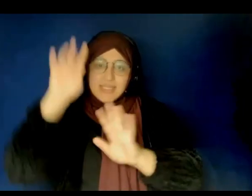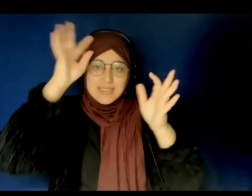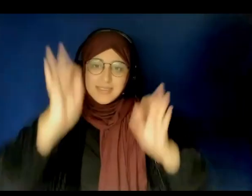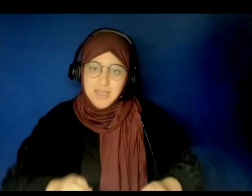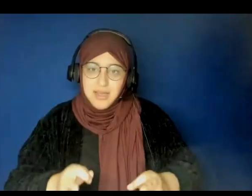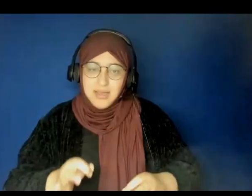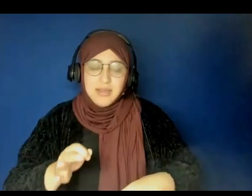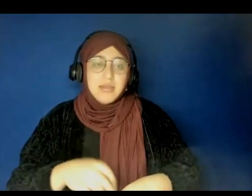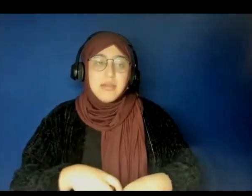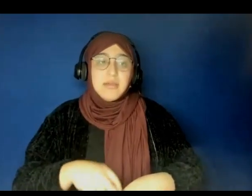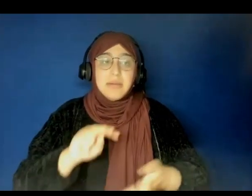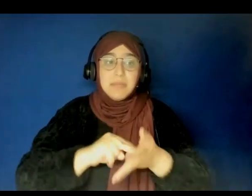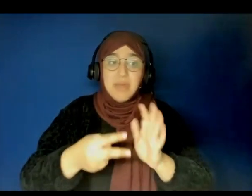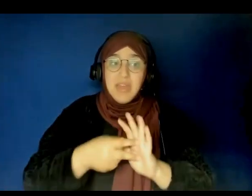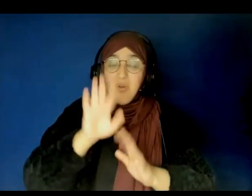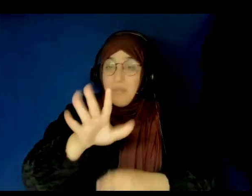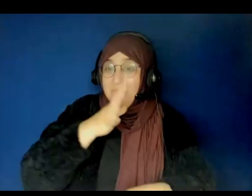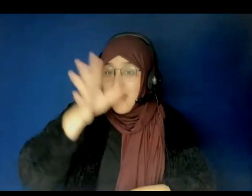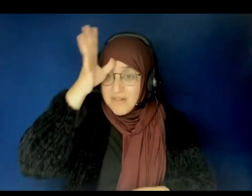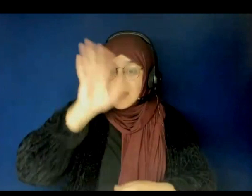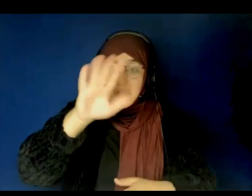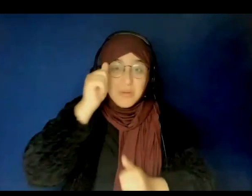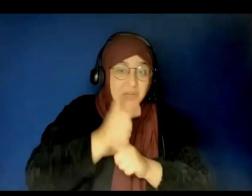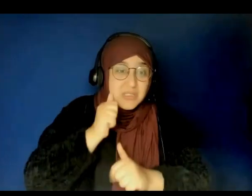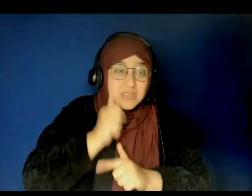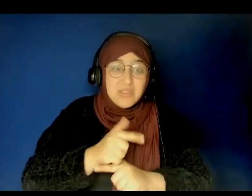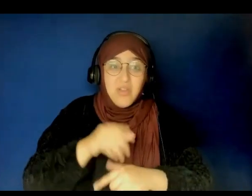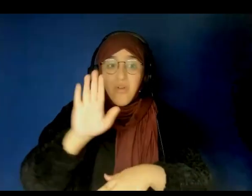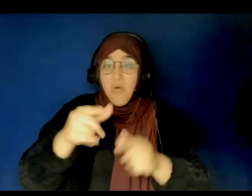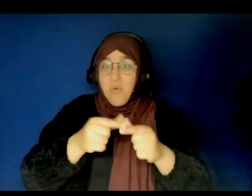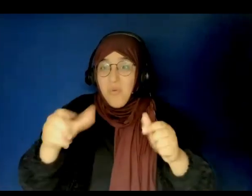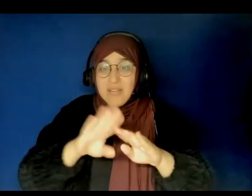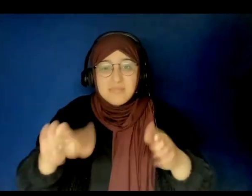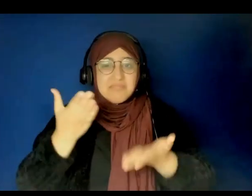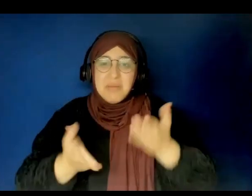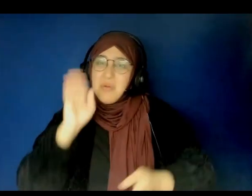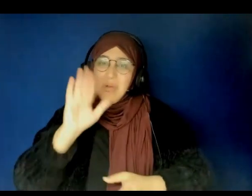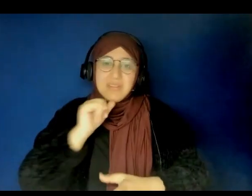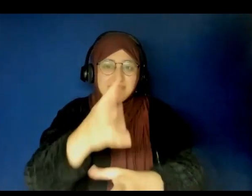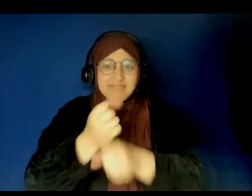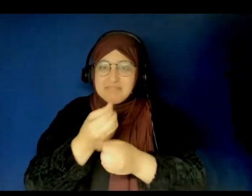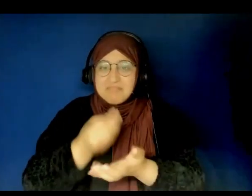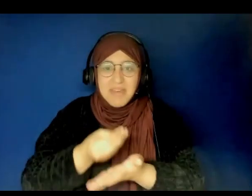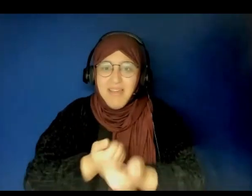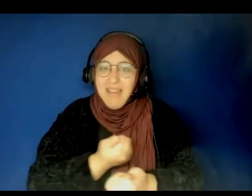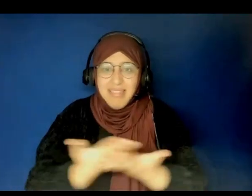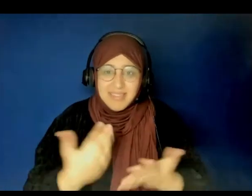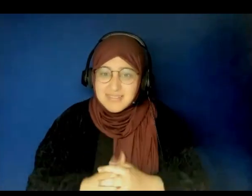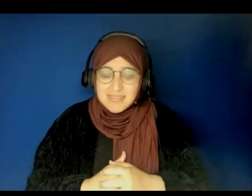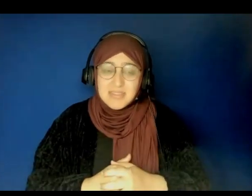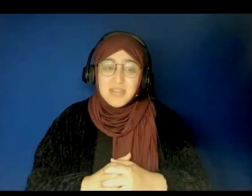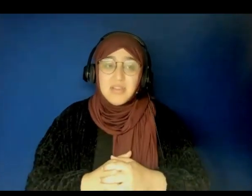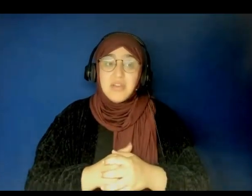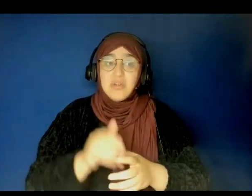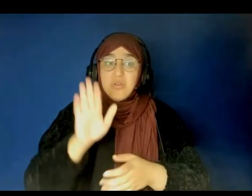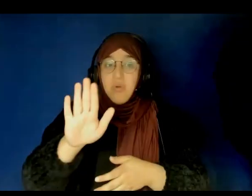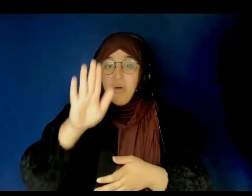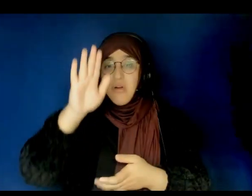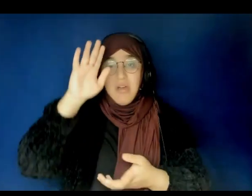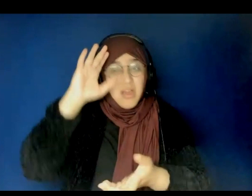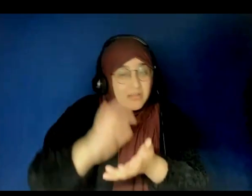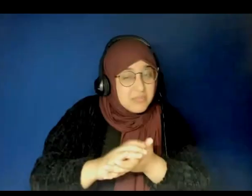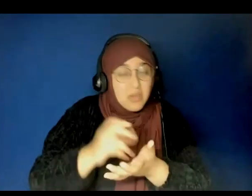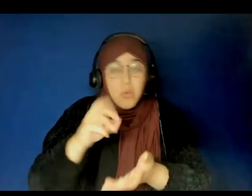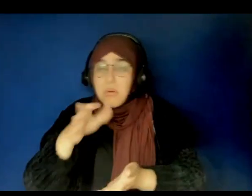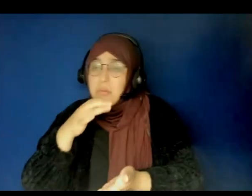get absolutely nothing. Your spouse may get part of it. Some of your children might get part of it. But in